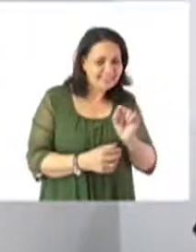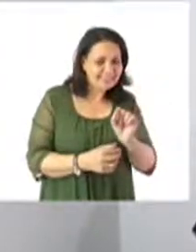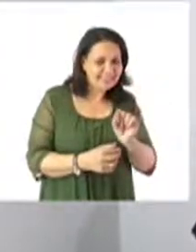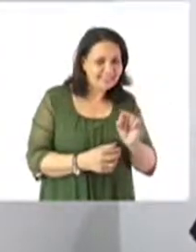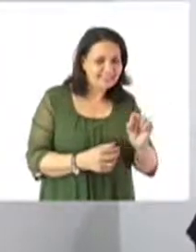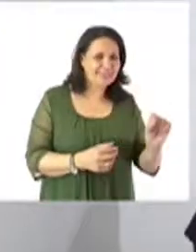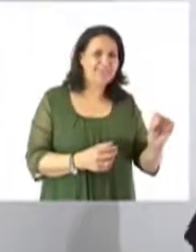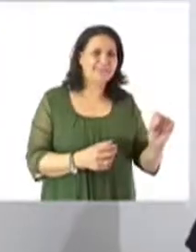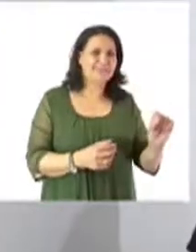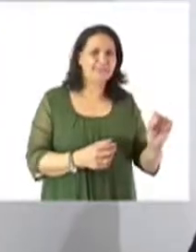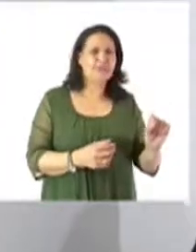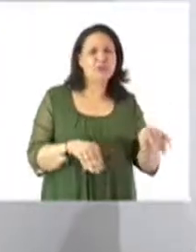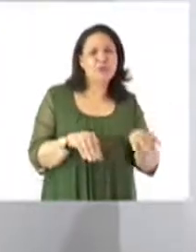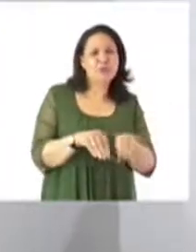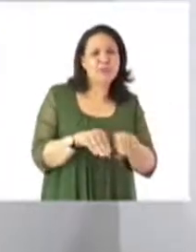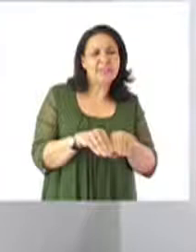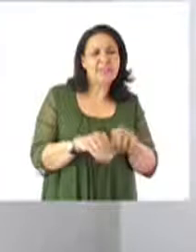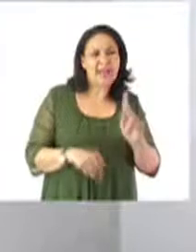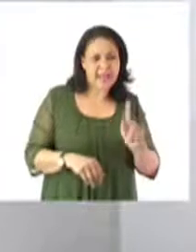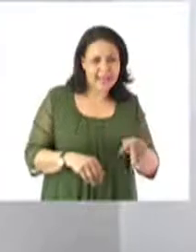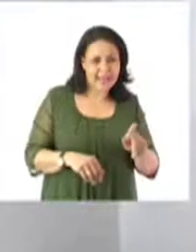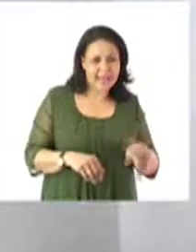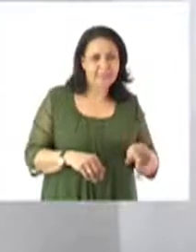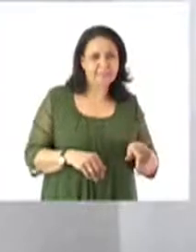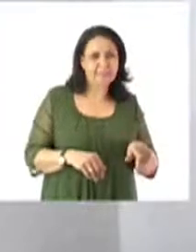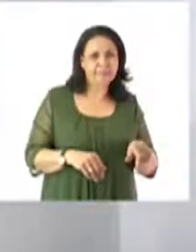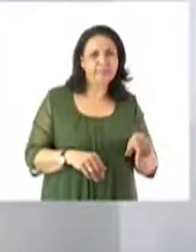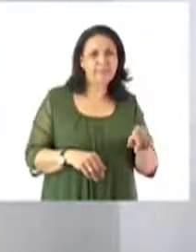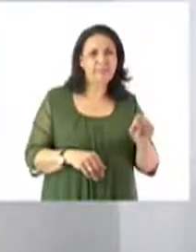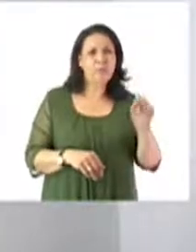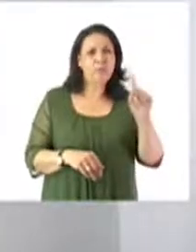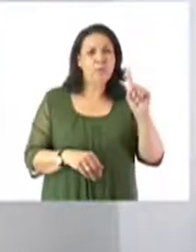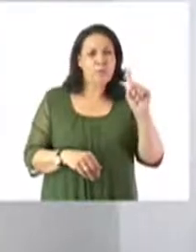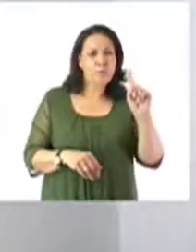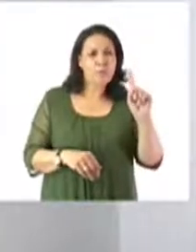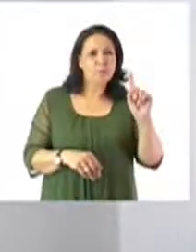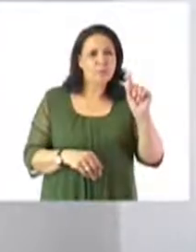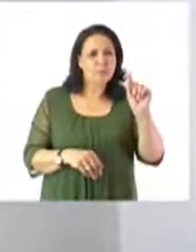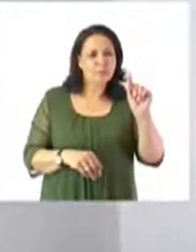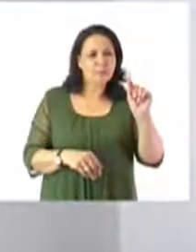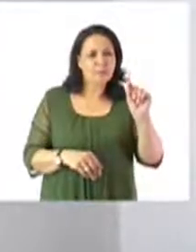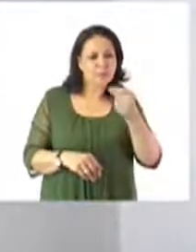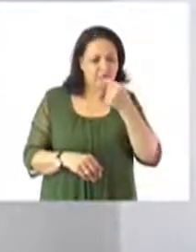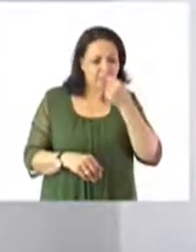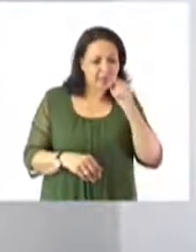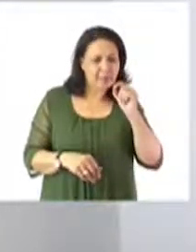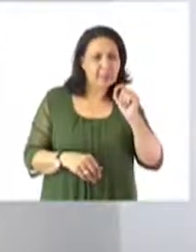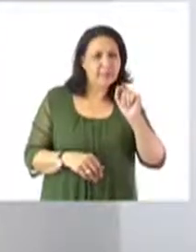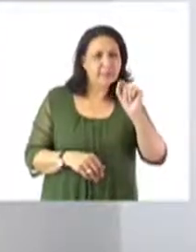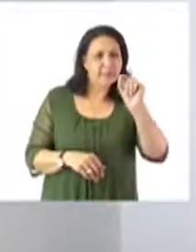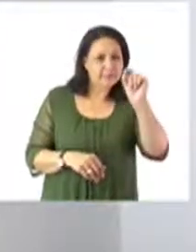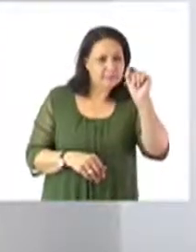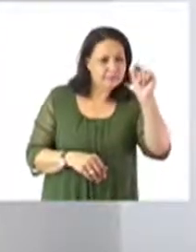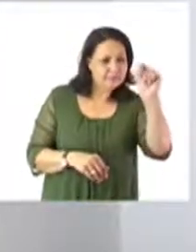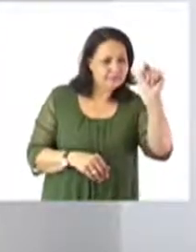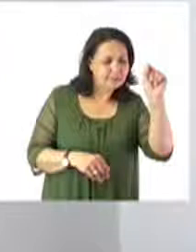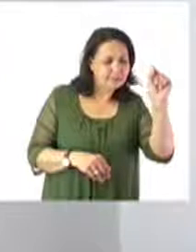do that again. Can you take your pencil and your crayon and you follow on the dotted lines?